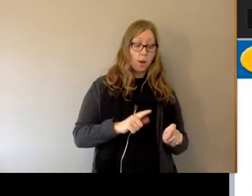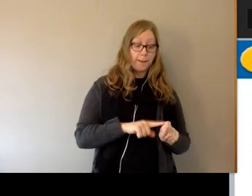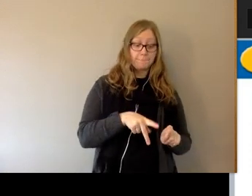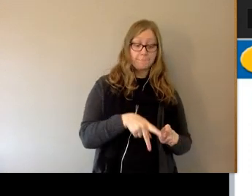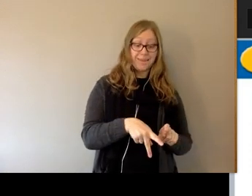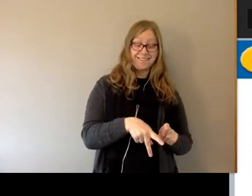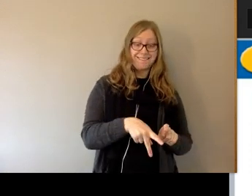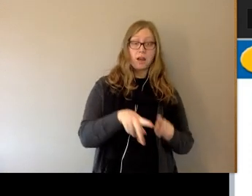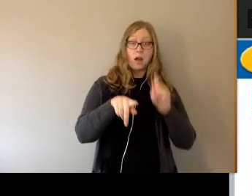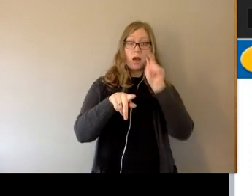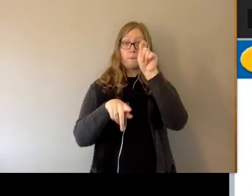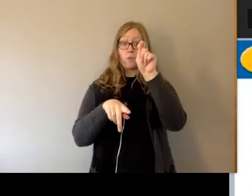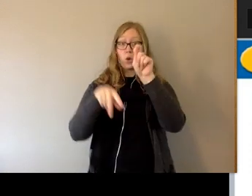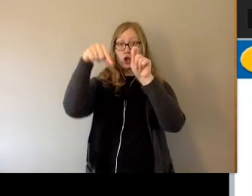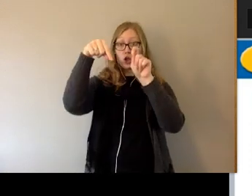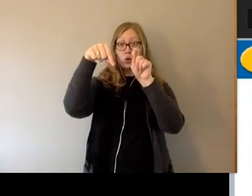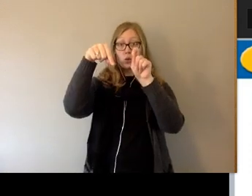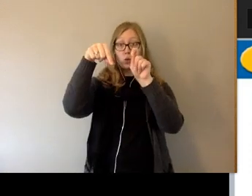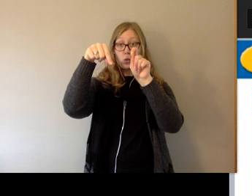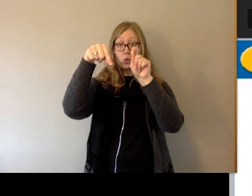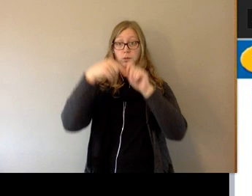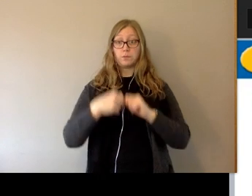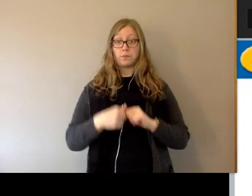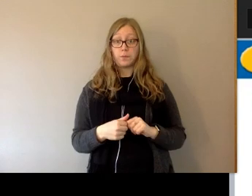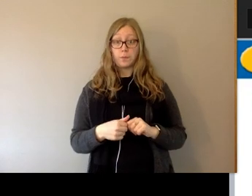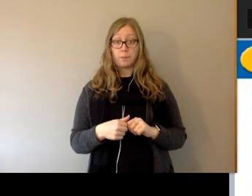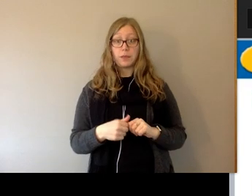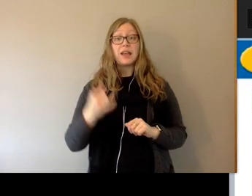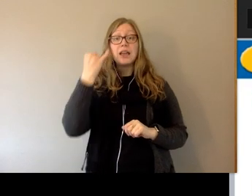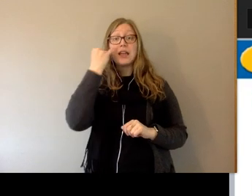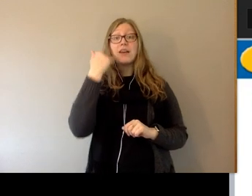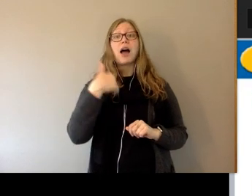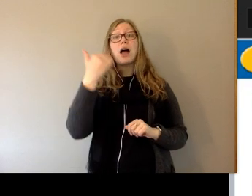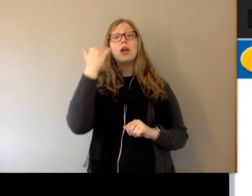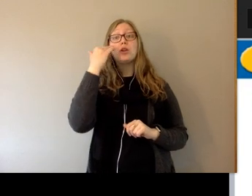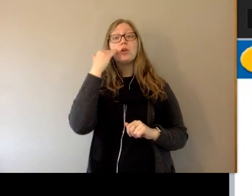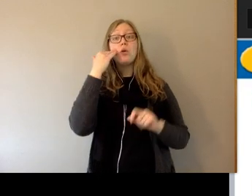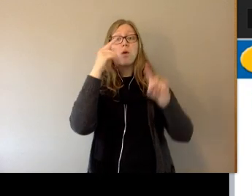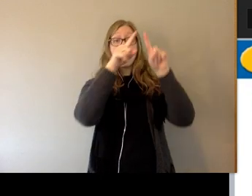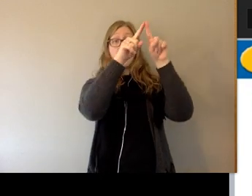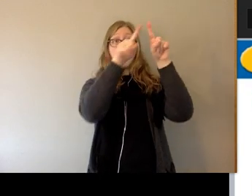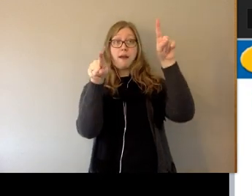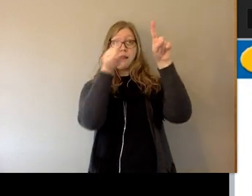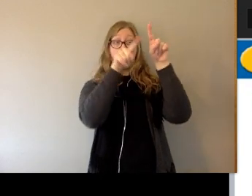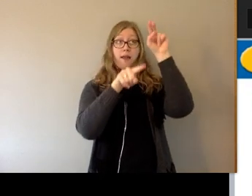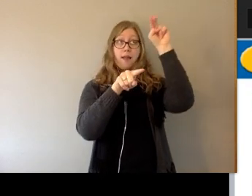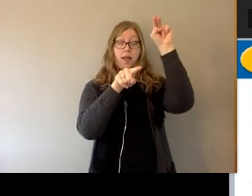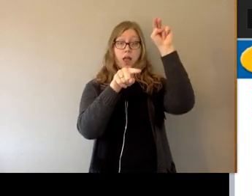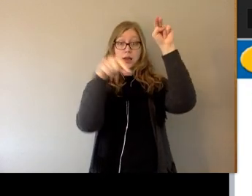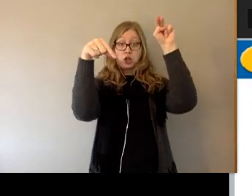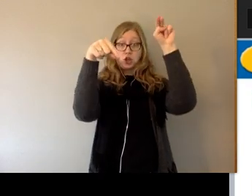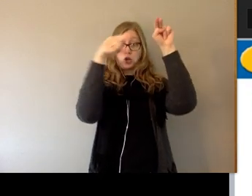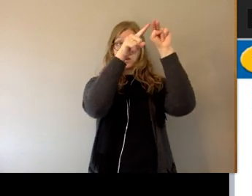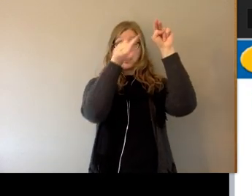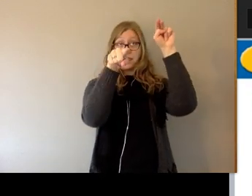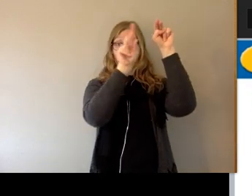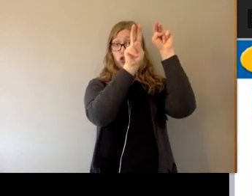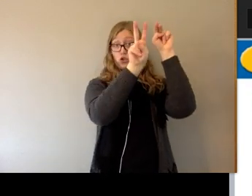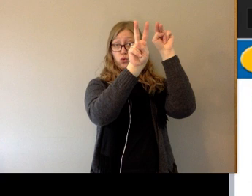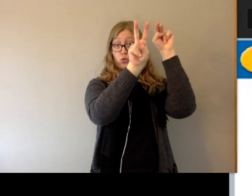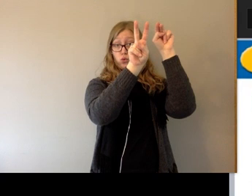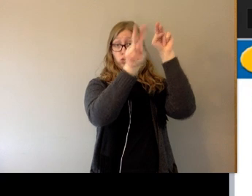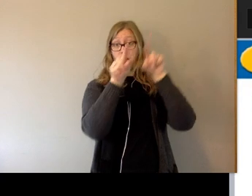it intersects the other sides. Now, if I knew that this length from N to Q was 2, and this length from M